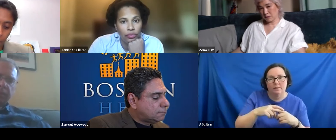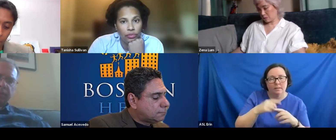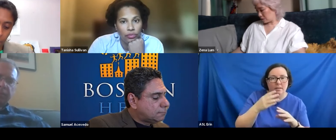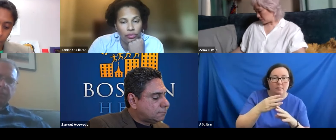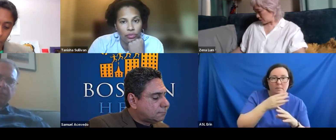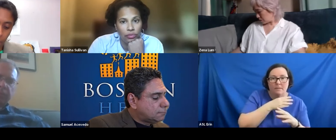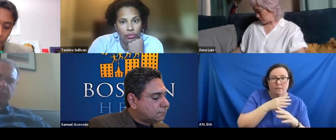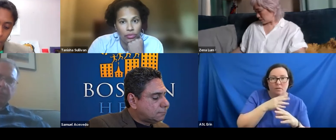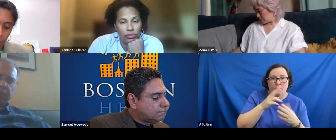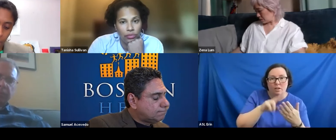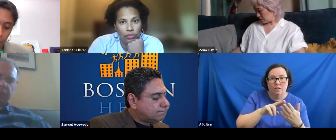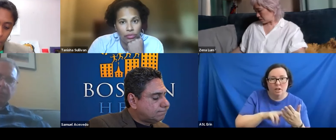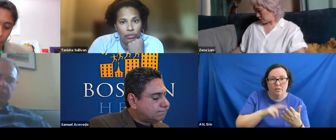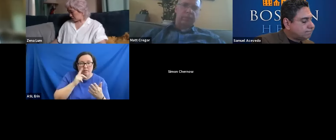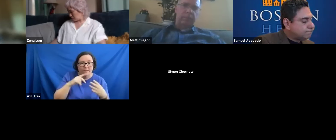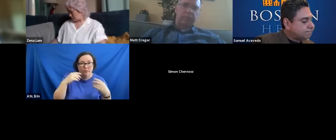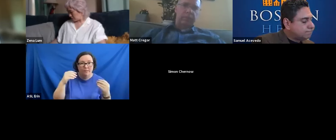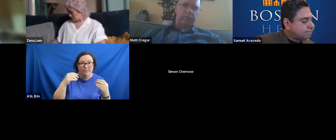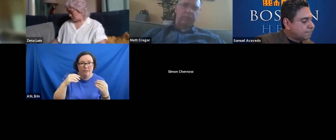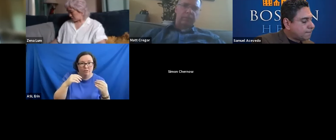before a contract for a vendor,